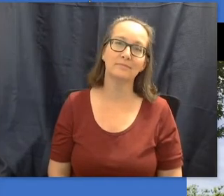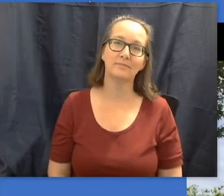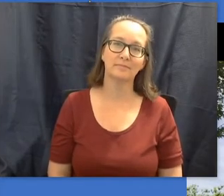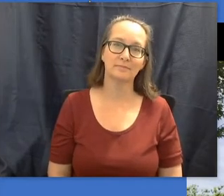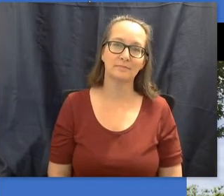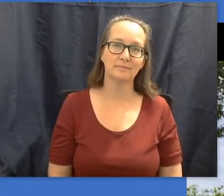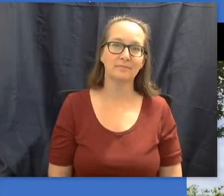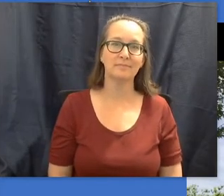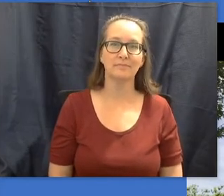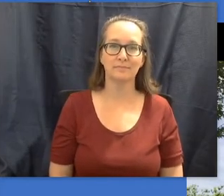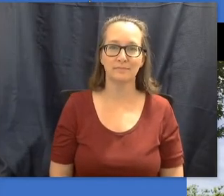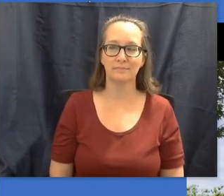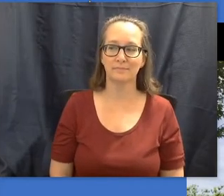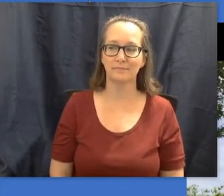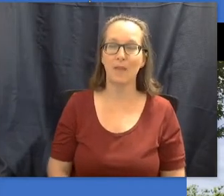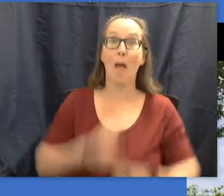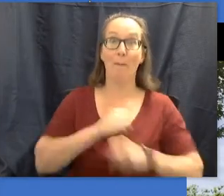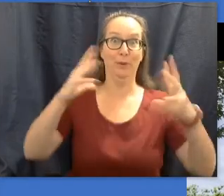so